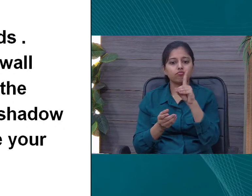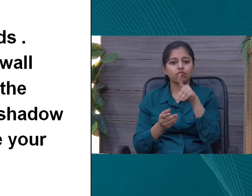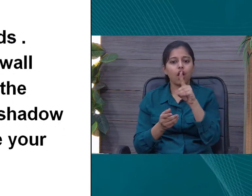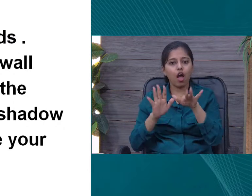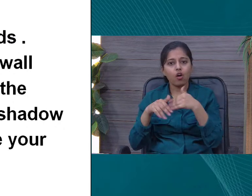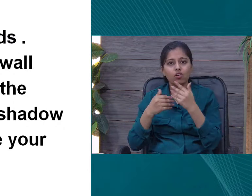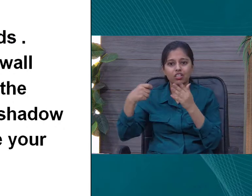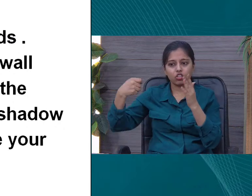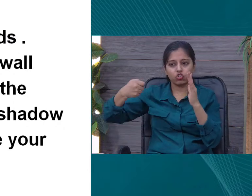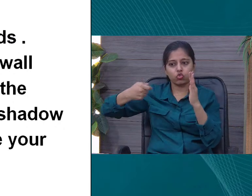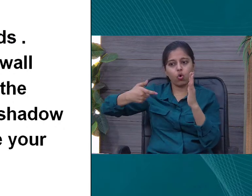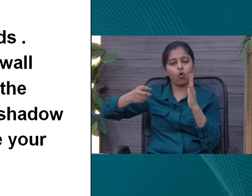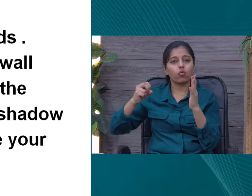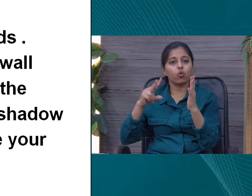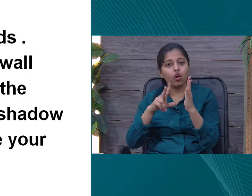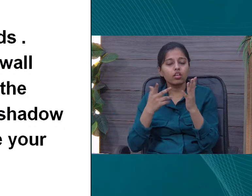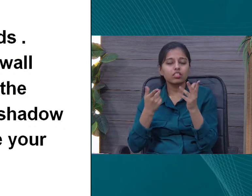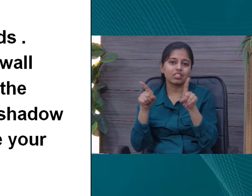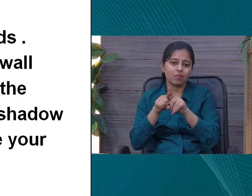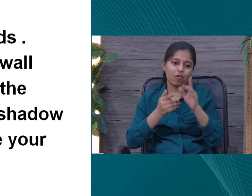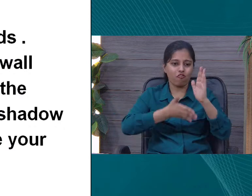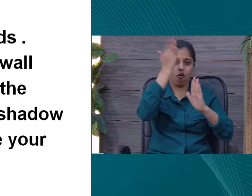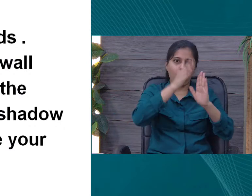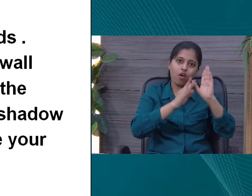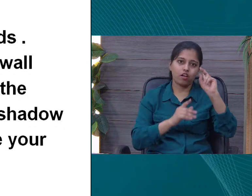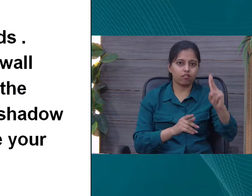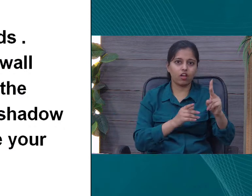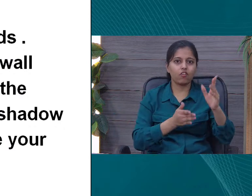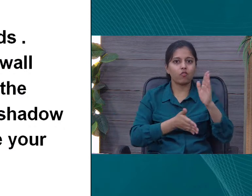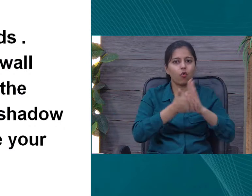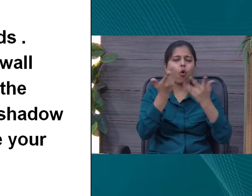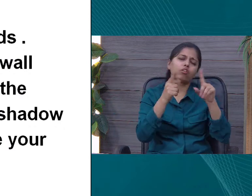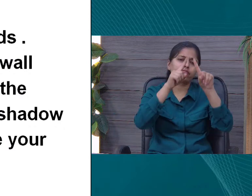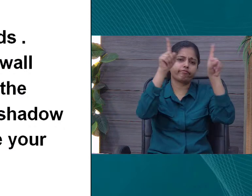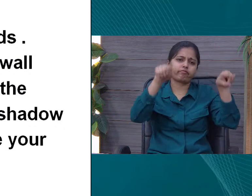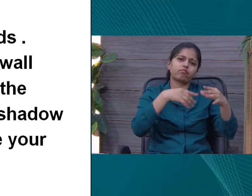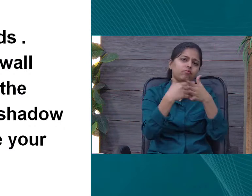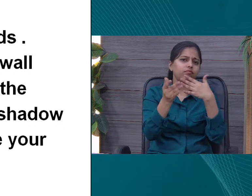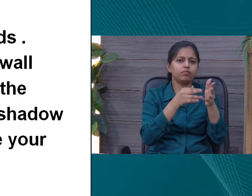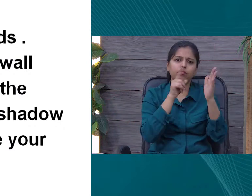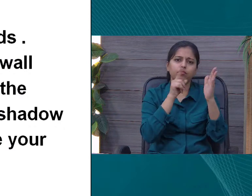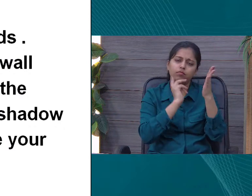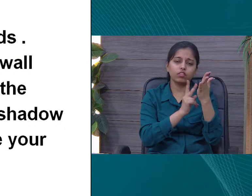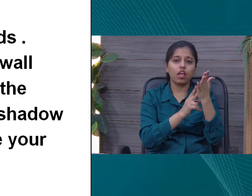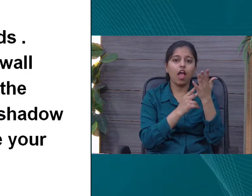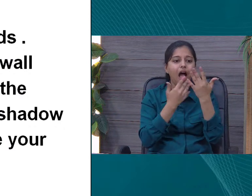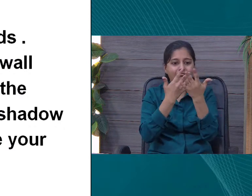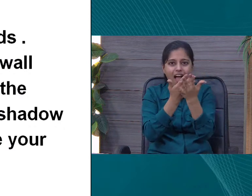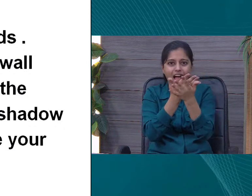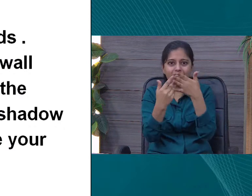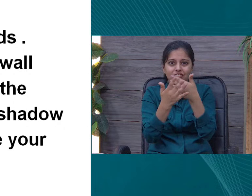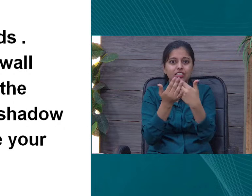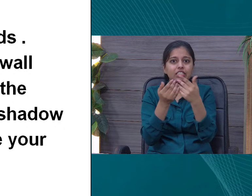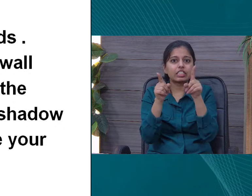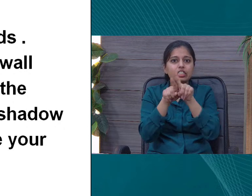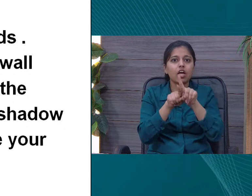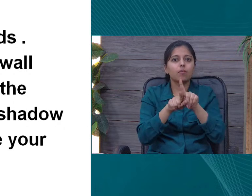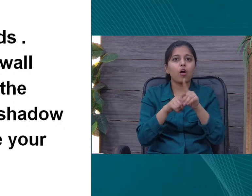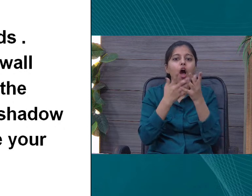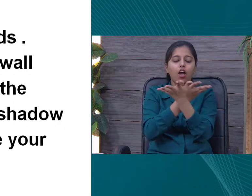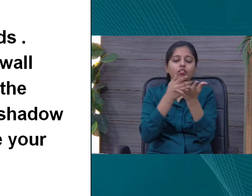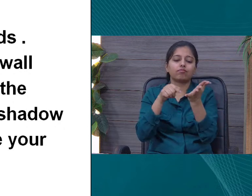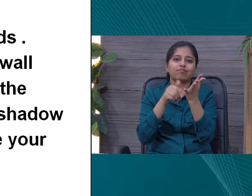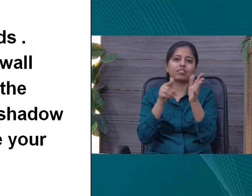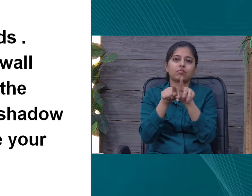shadow? They need to have, means wall acts as a screen, we have already talked, and hand acts as an